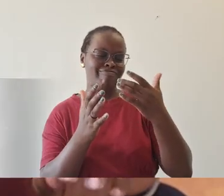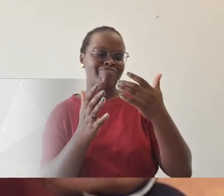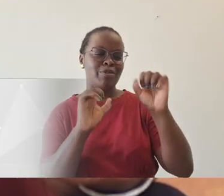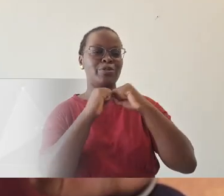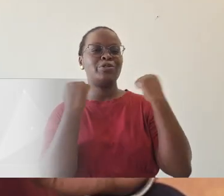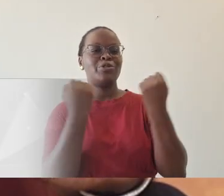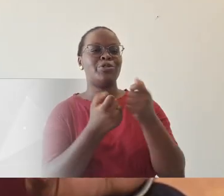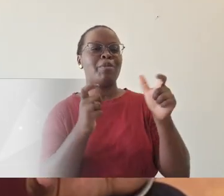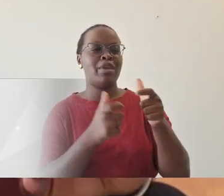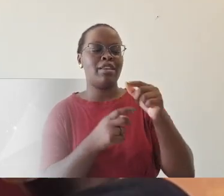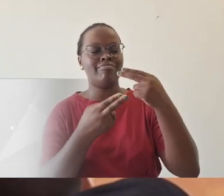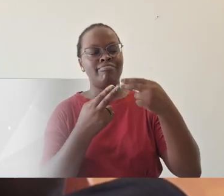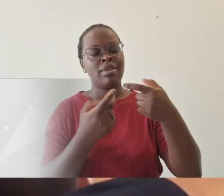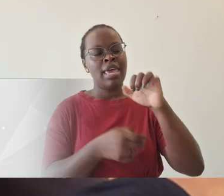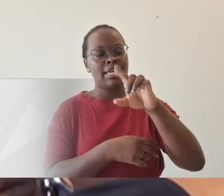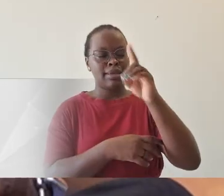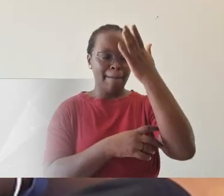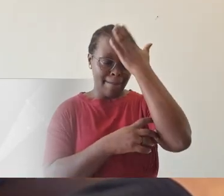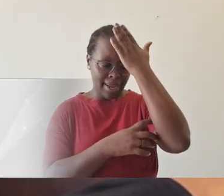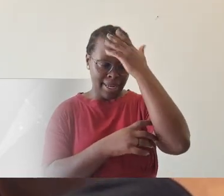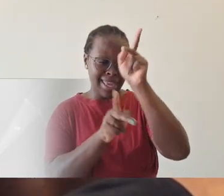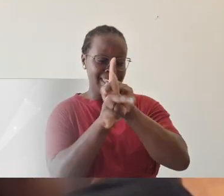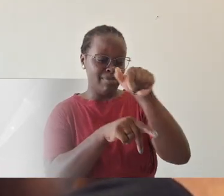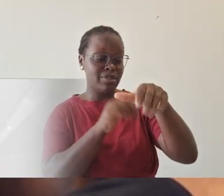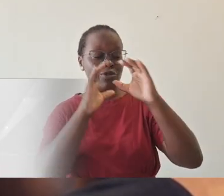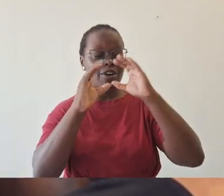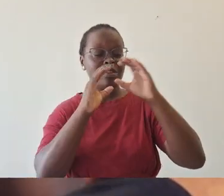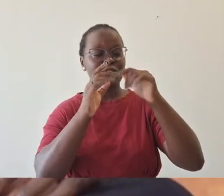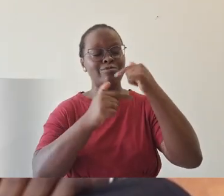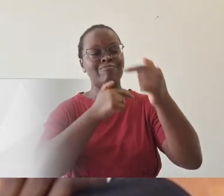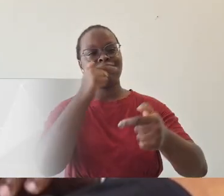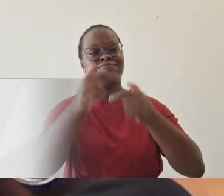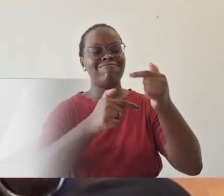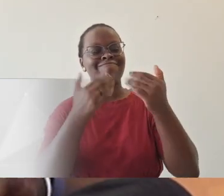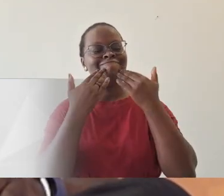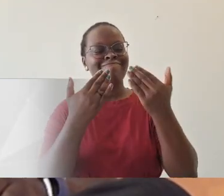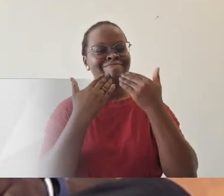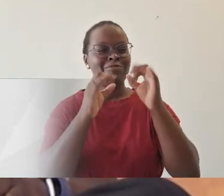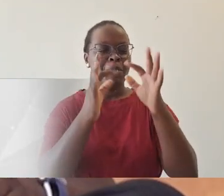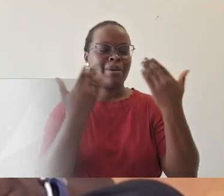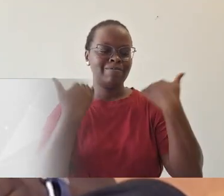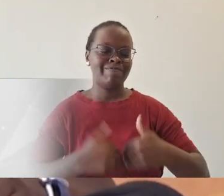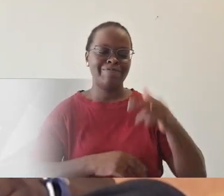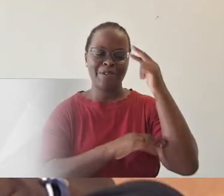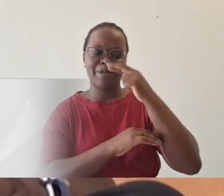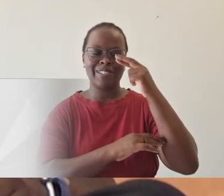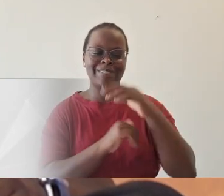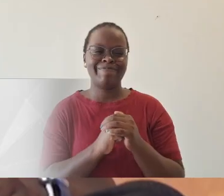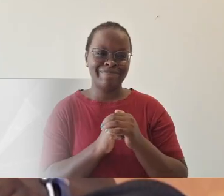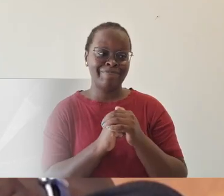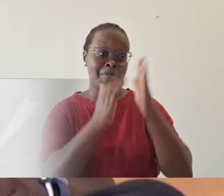the hashtag EdTech Mondays just to share your thoughts, and we keep the conversation going. Special thanks to our sign language interpreter, Miss